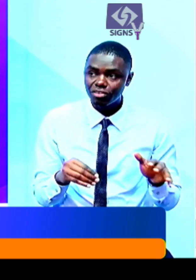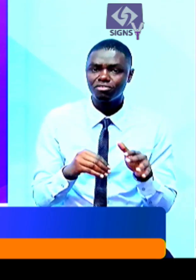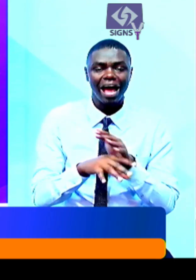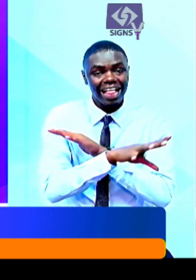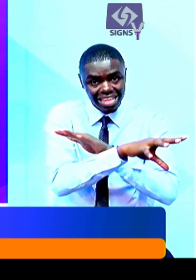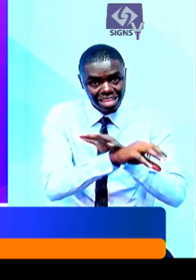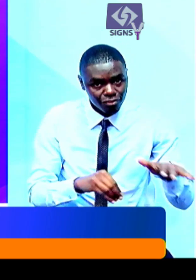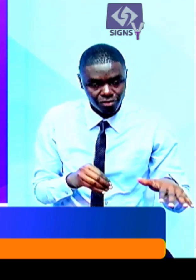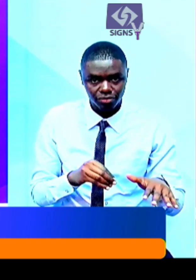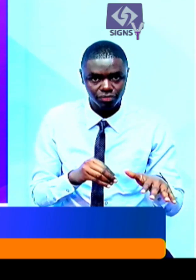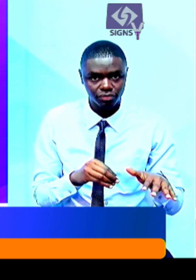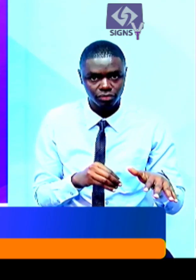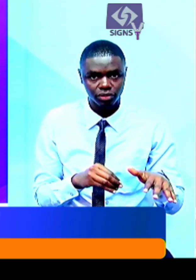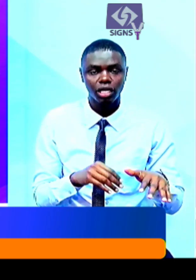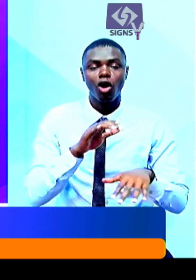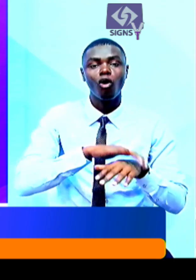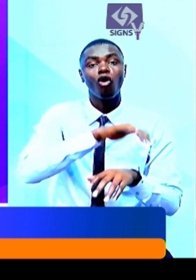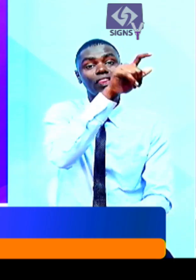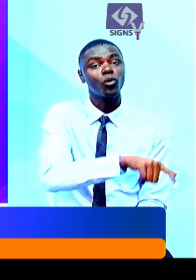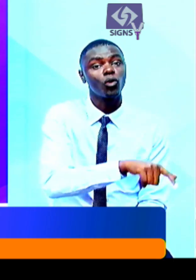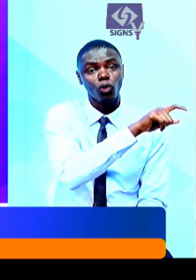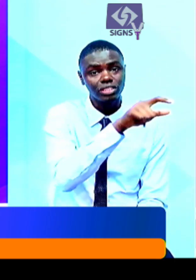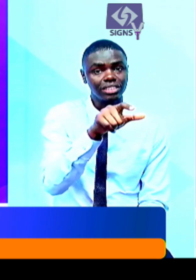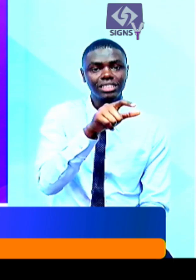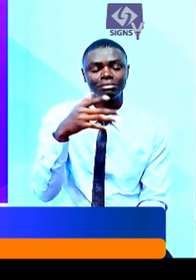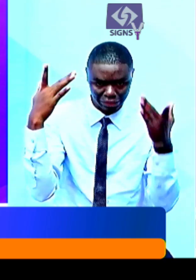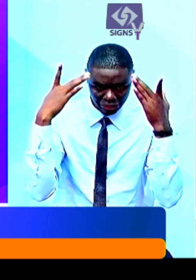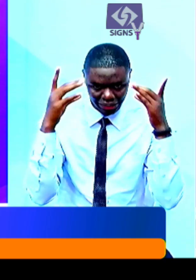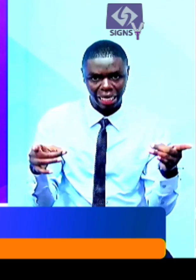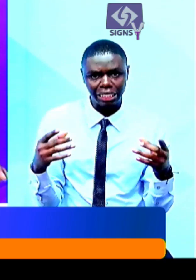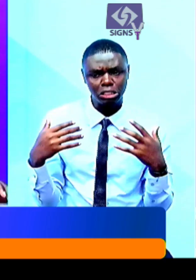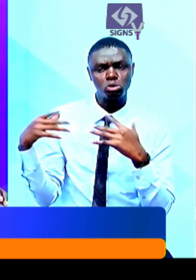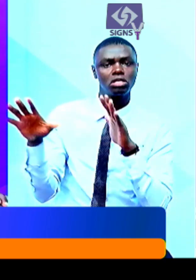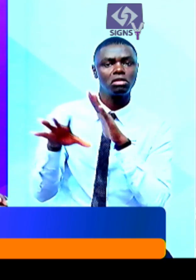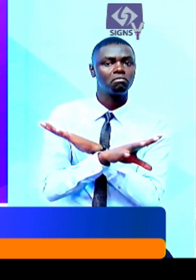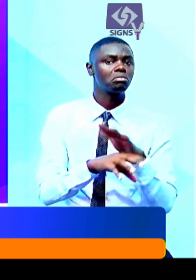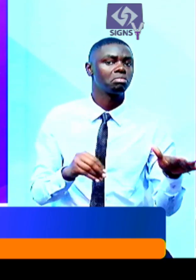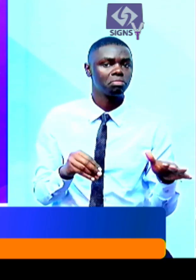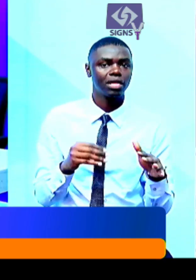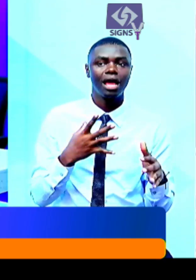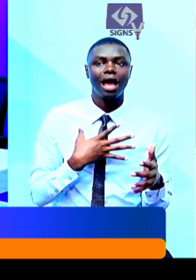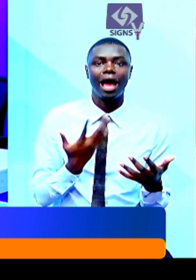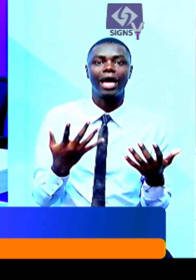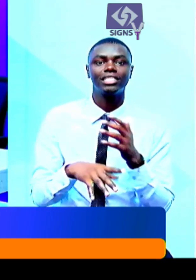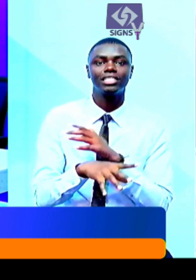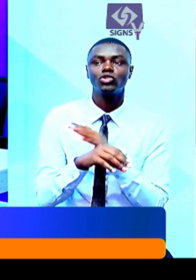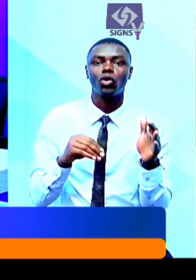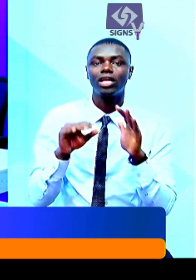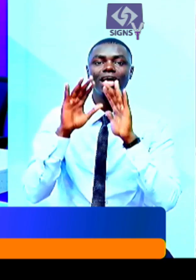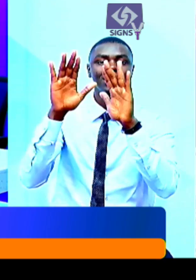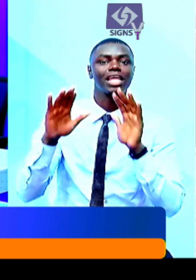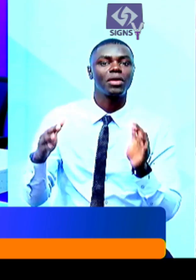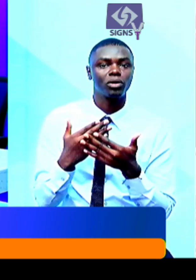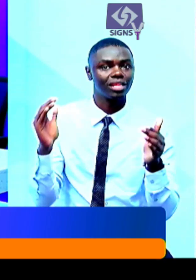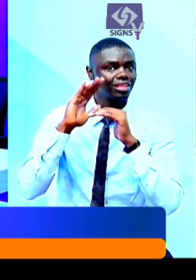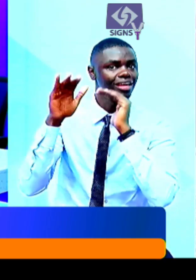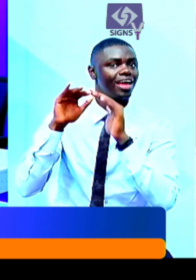thief, on the cross, decided to abandon theft and stole what is most precious,